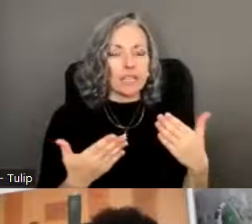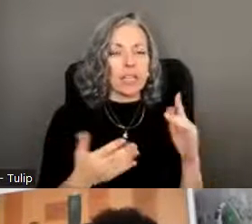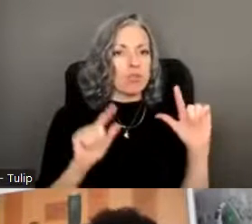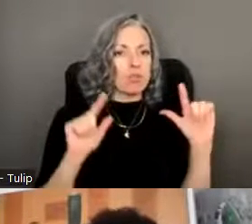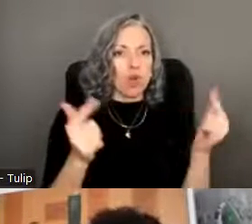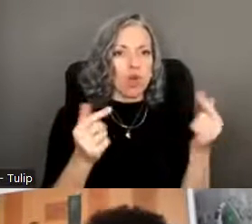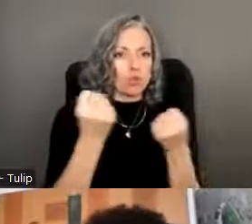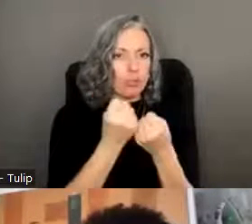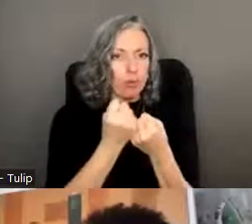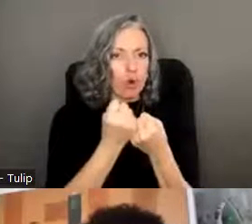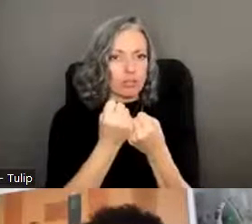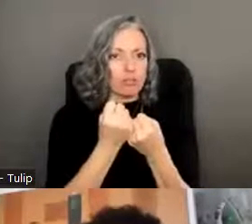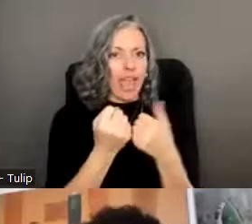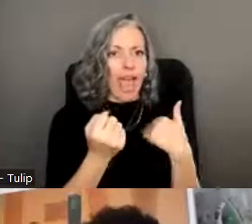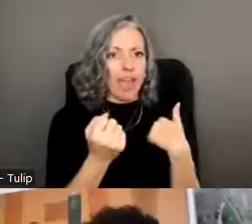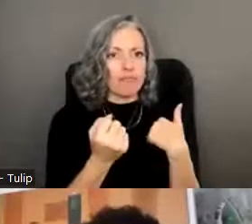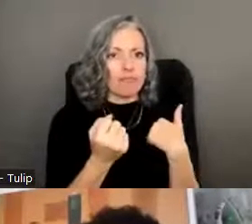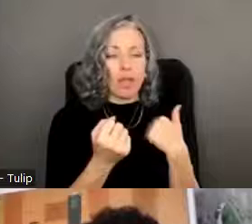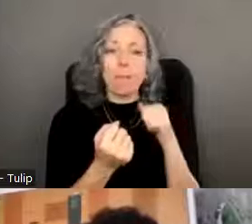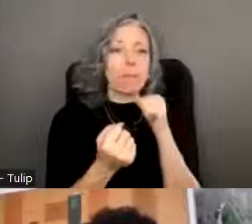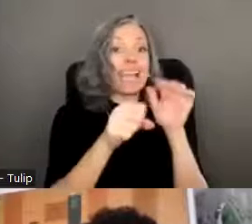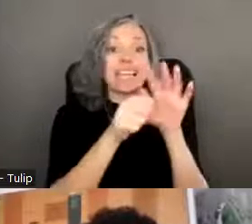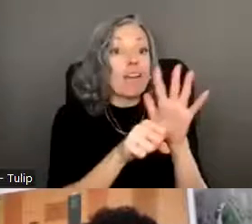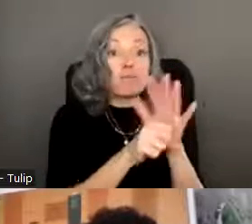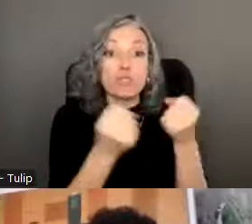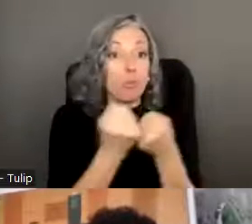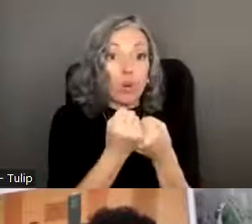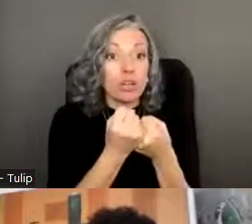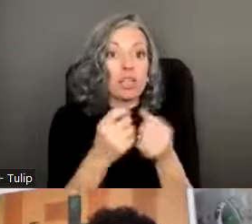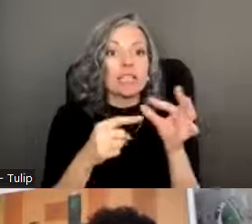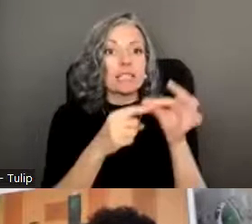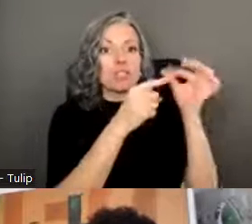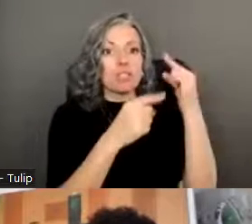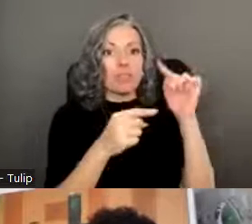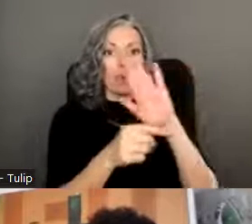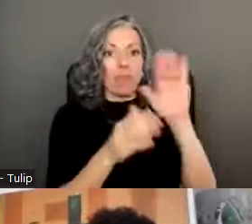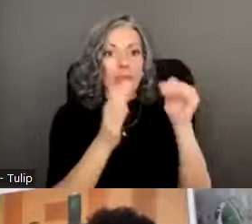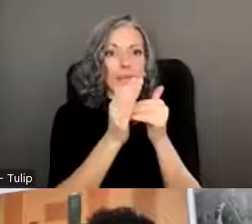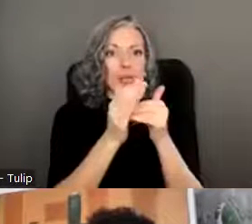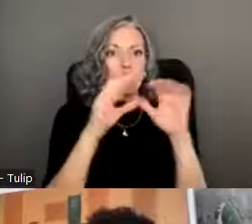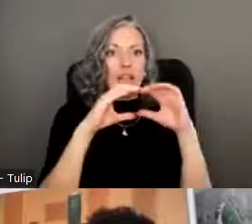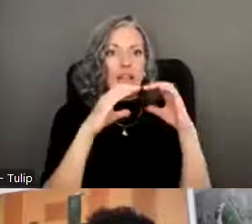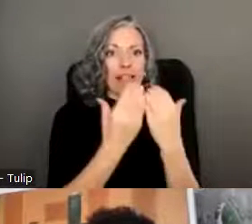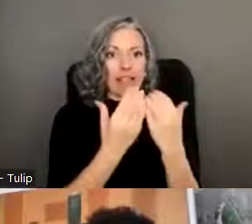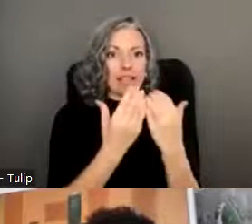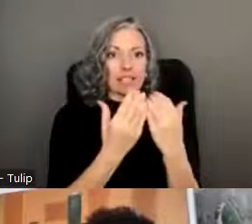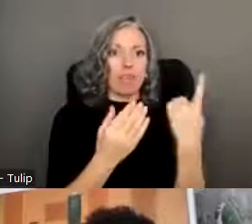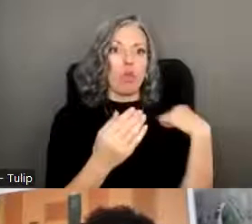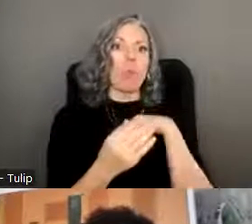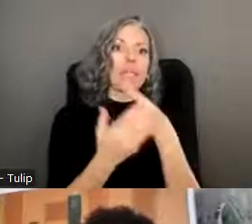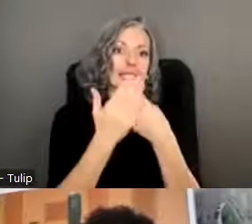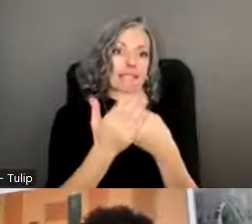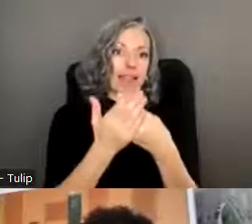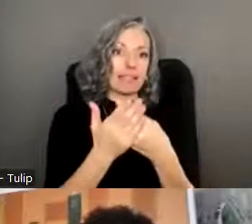there, but not enough, especially for the middle class that we talked about this